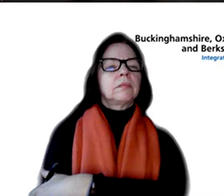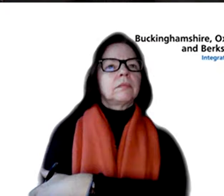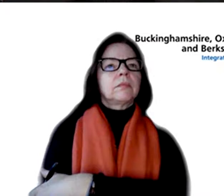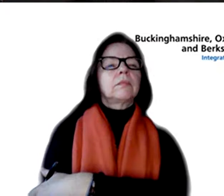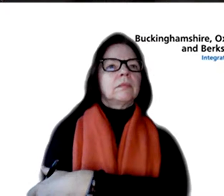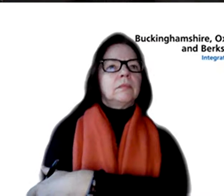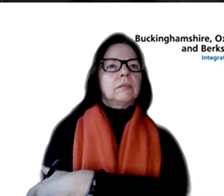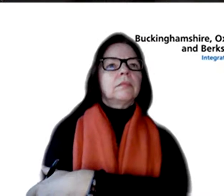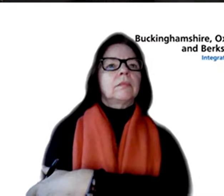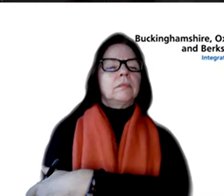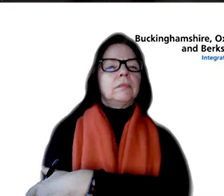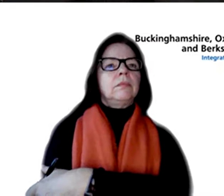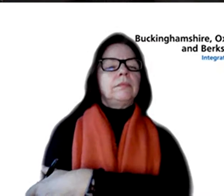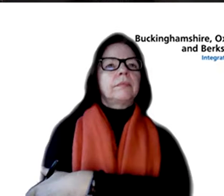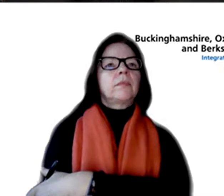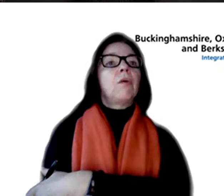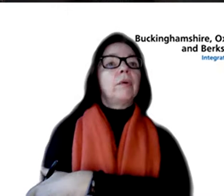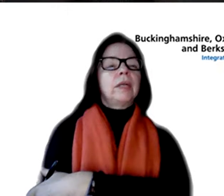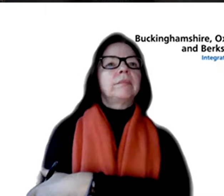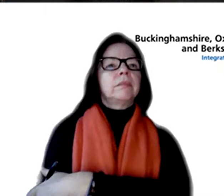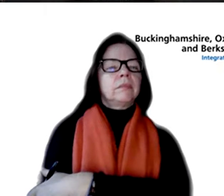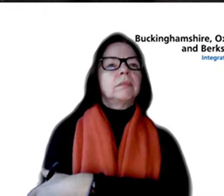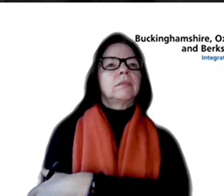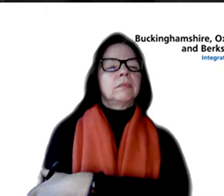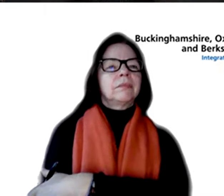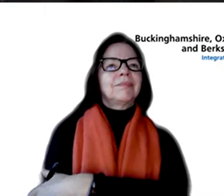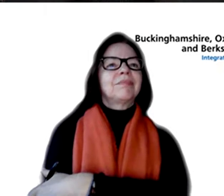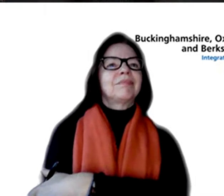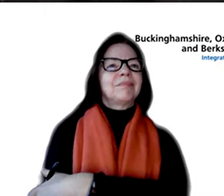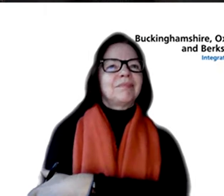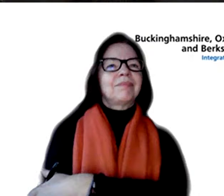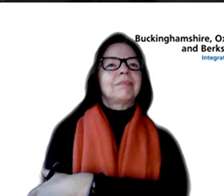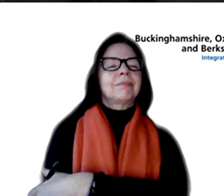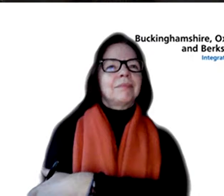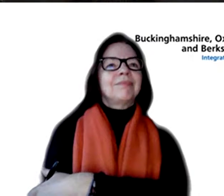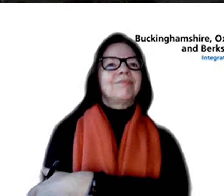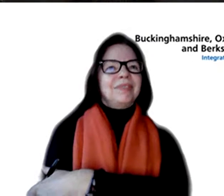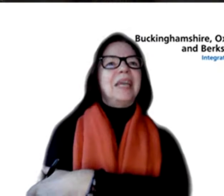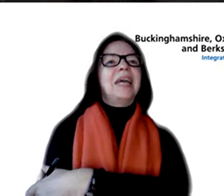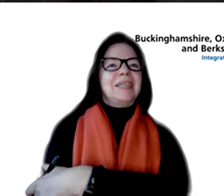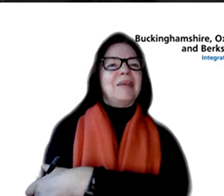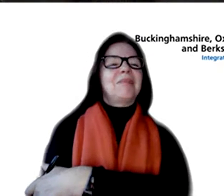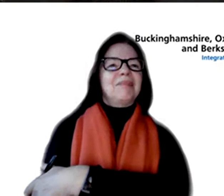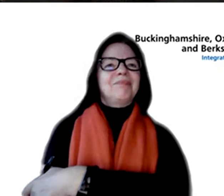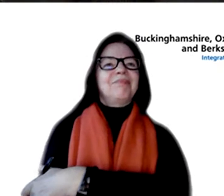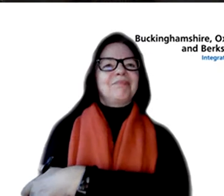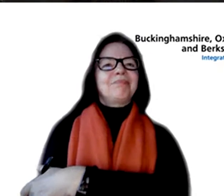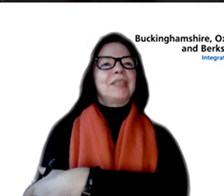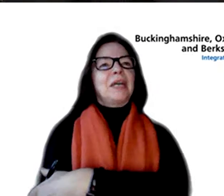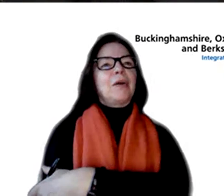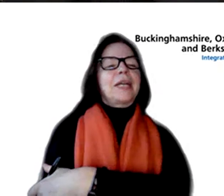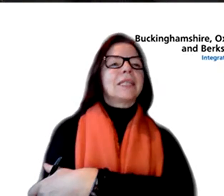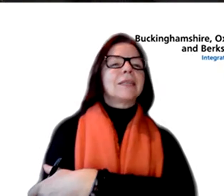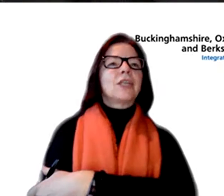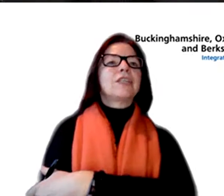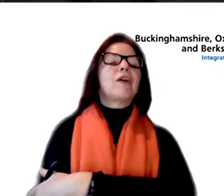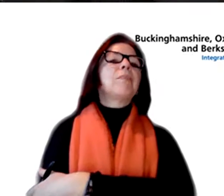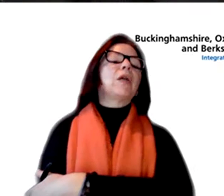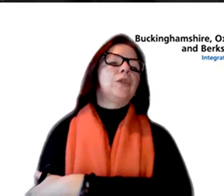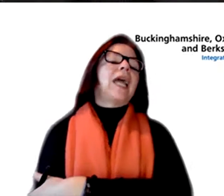cleaning that happens in people's homes. So it's almost like an audit on cleaning that's what they wanted to create.